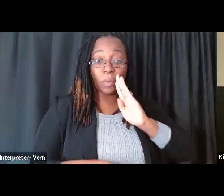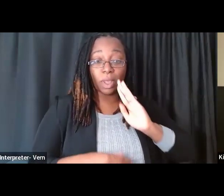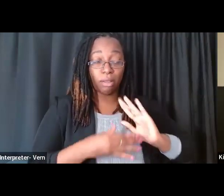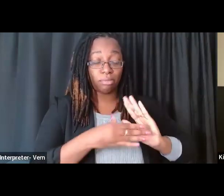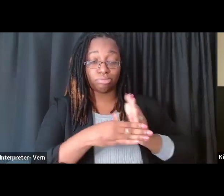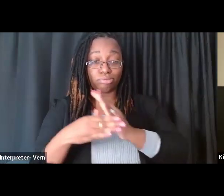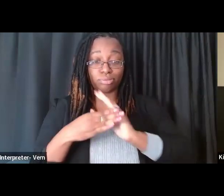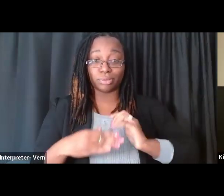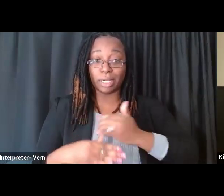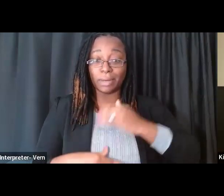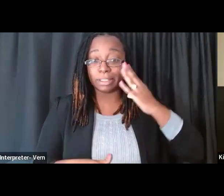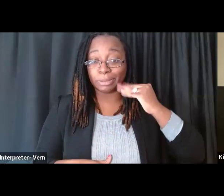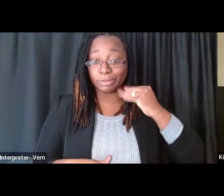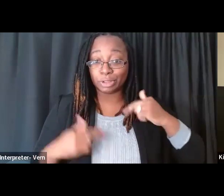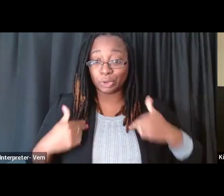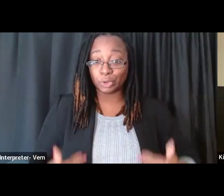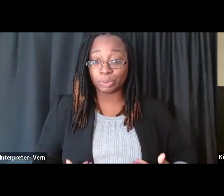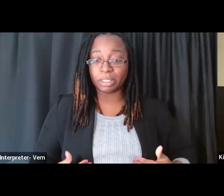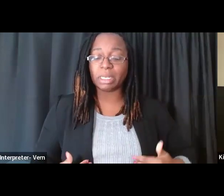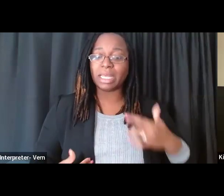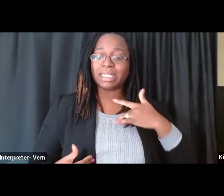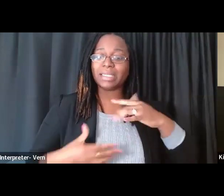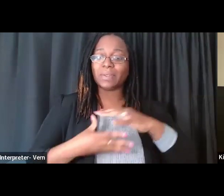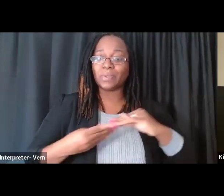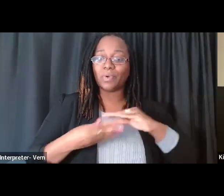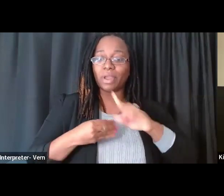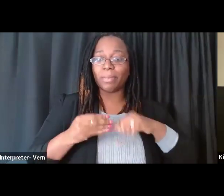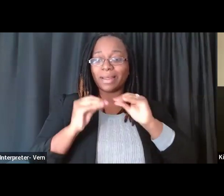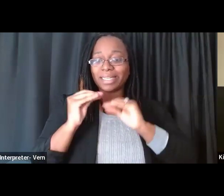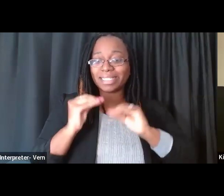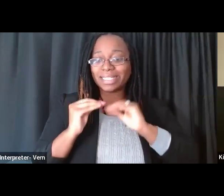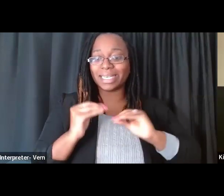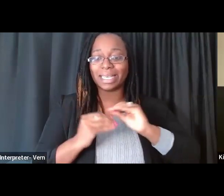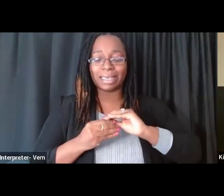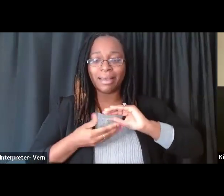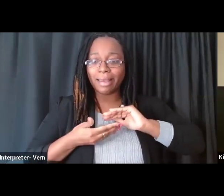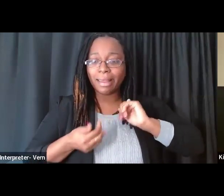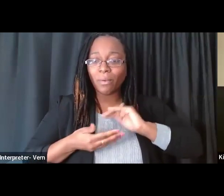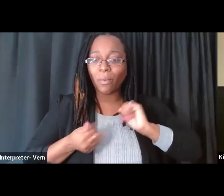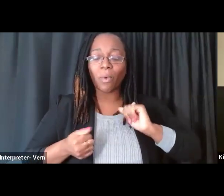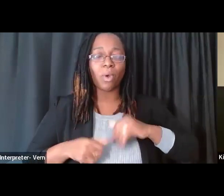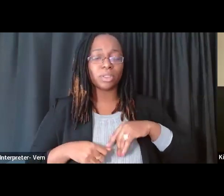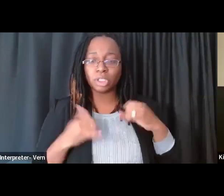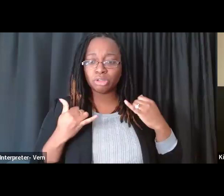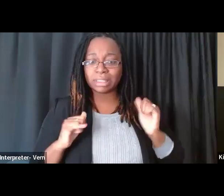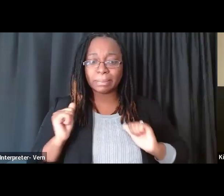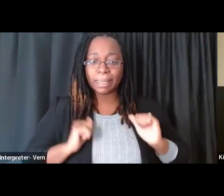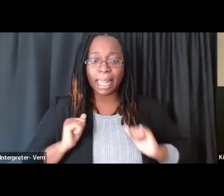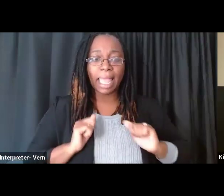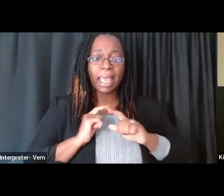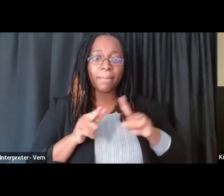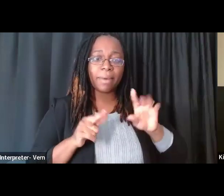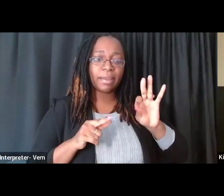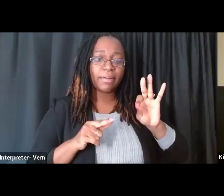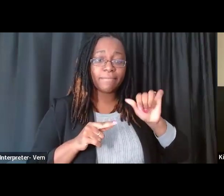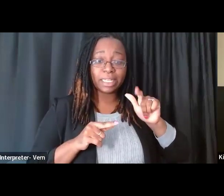kissing, with intercourse, with, in a recent play, fellatio in an automobile. If it happens in life, it's bound to happen on